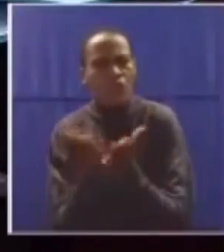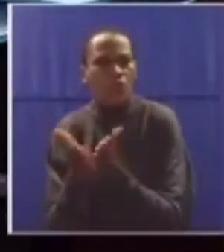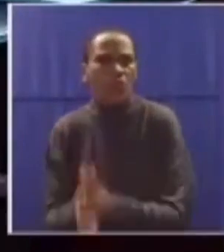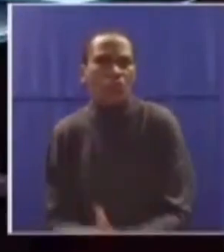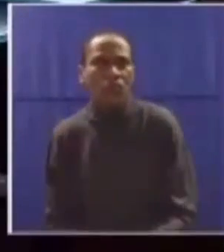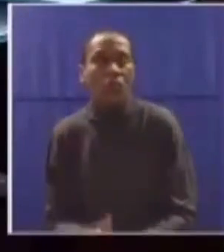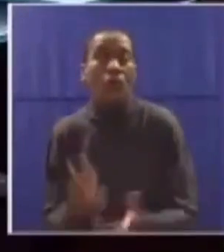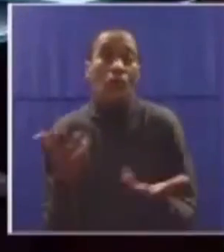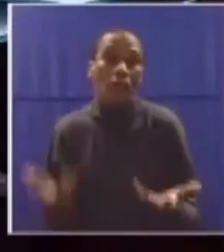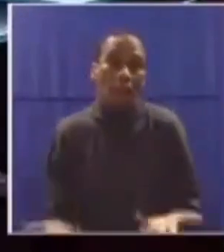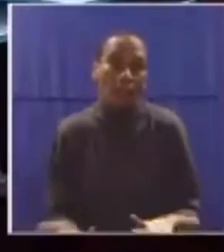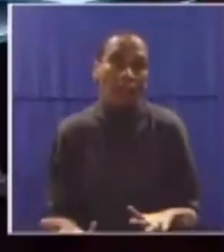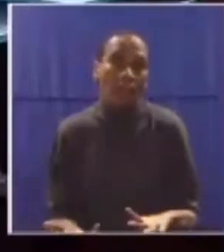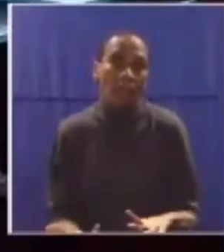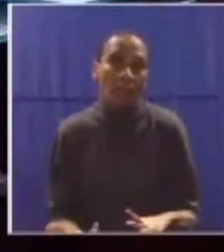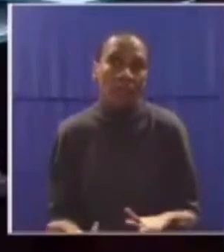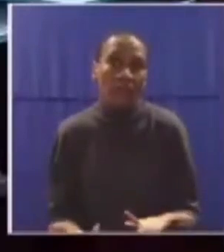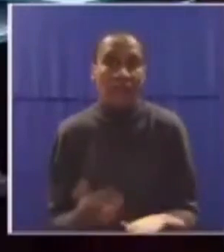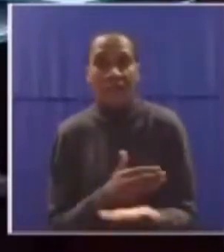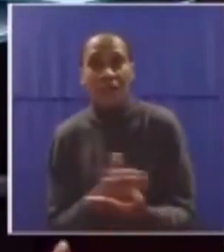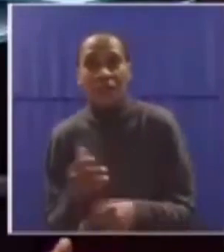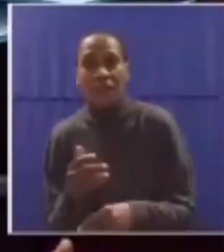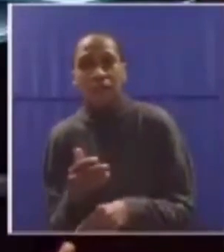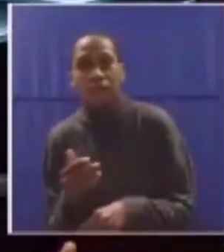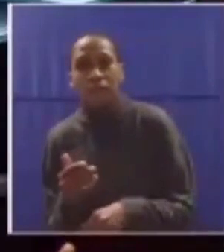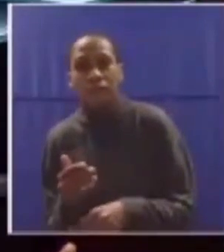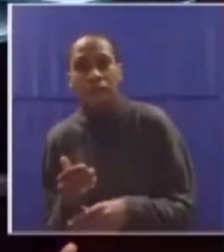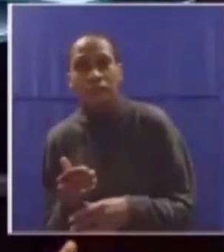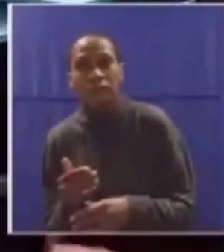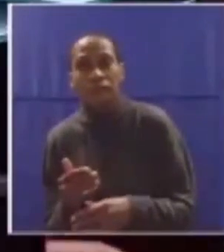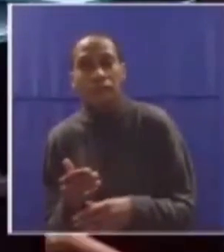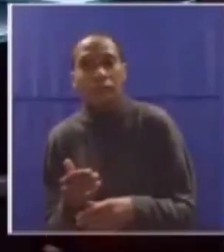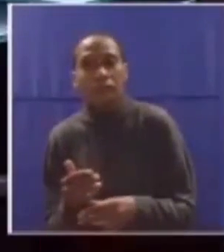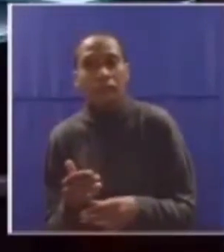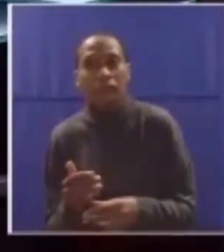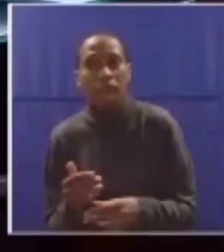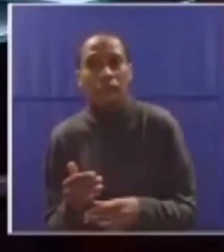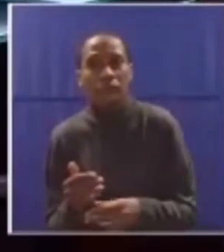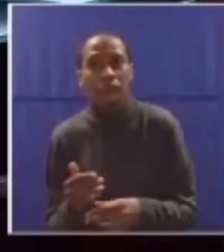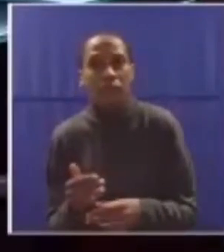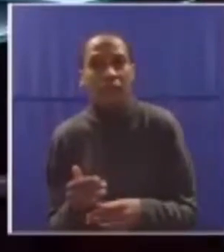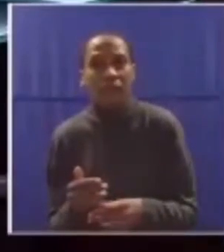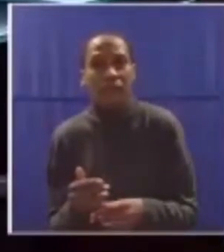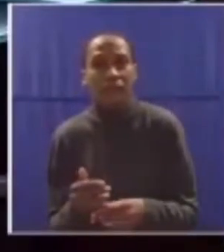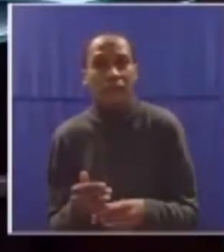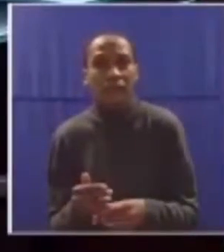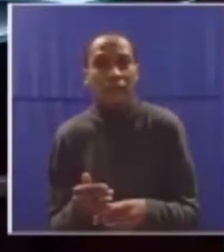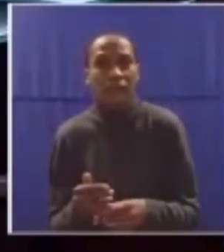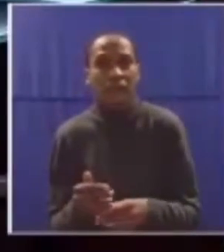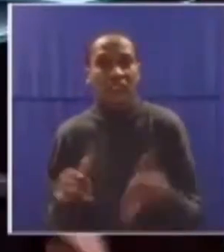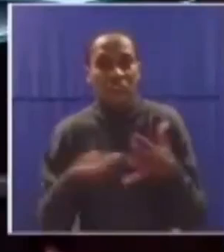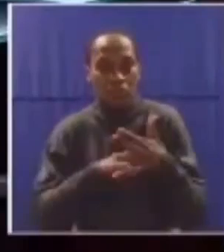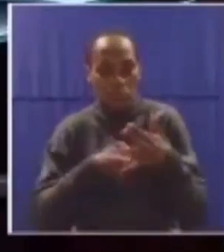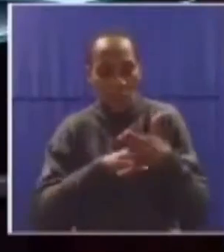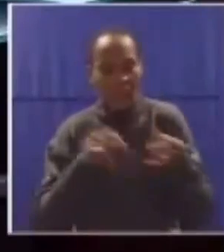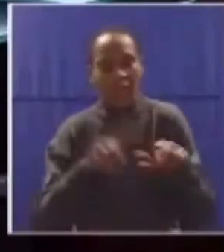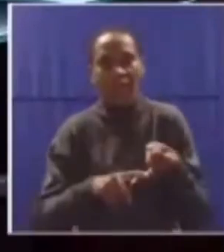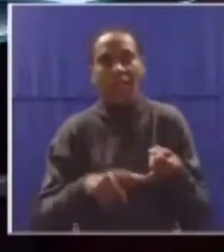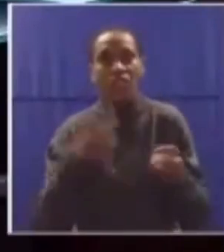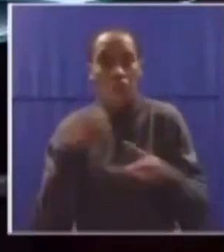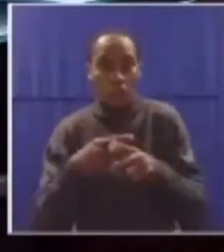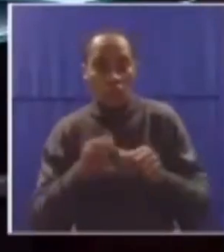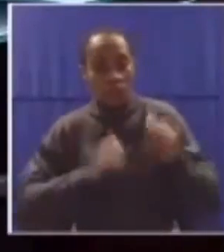For instance, peers amongst others indicate that, for instance, in Setswana and Xhosa, the performance is